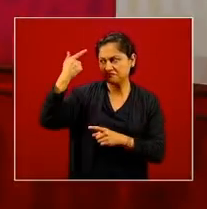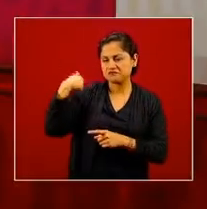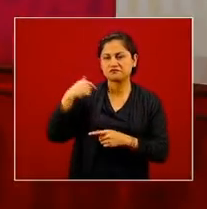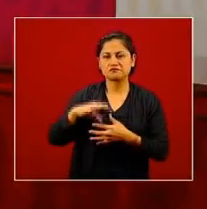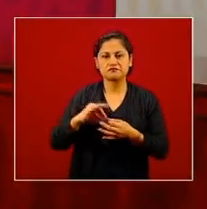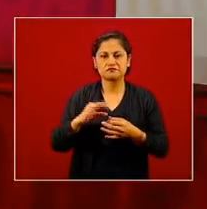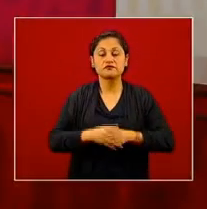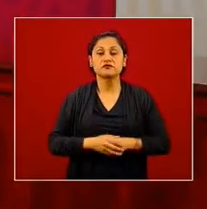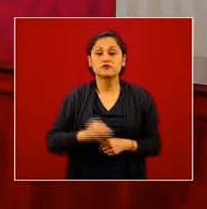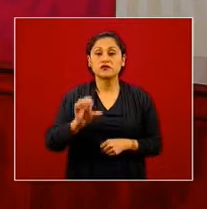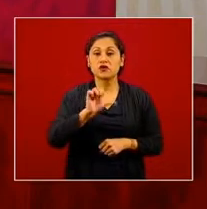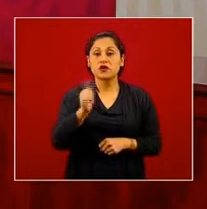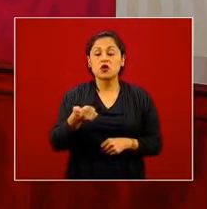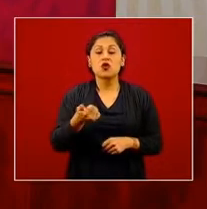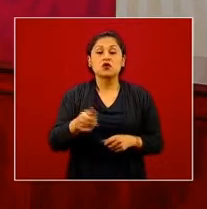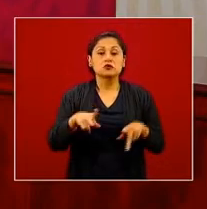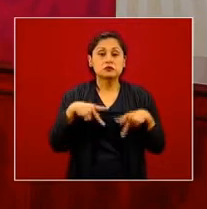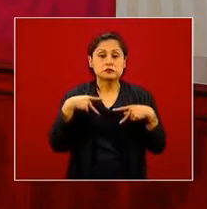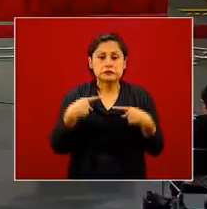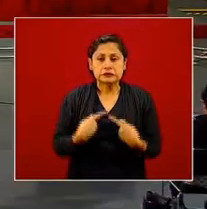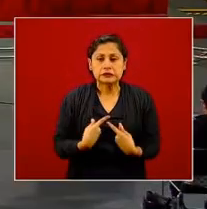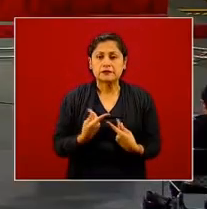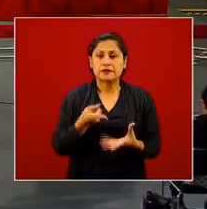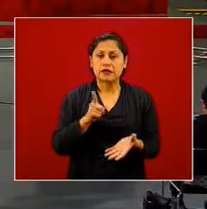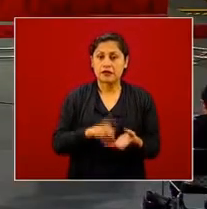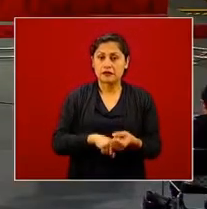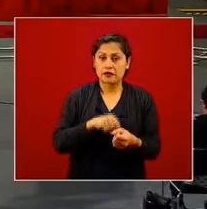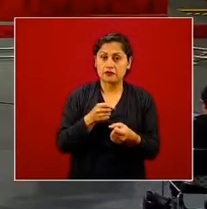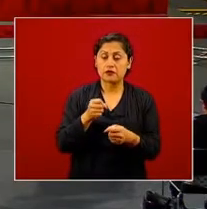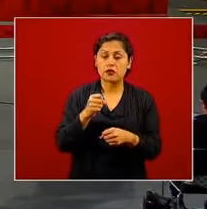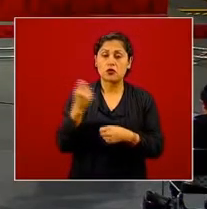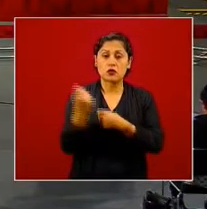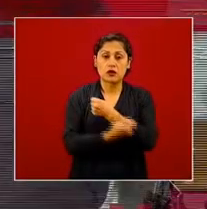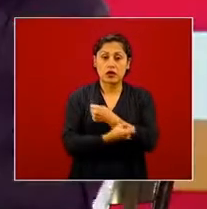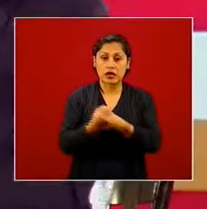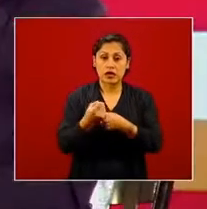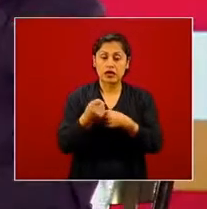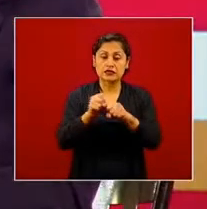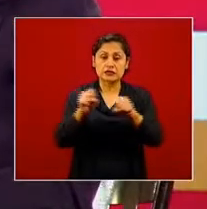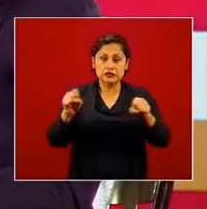problems on health conditions. This is something that we've known for a long time already.